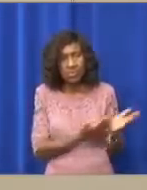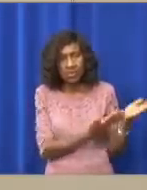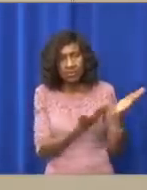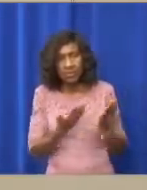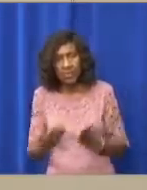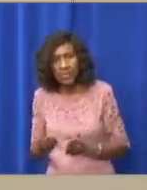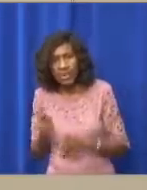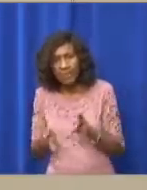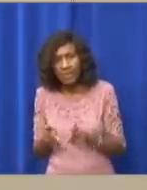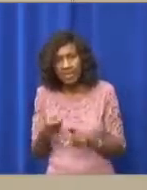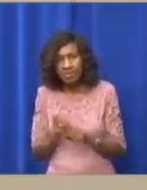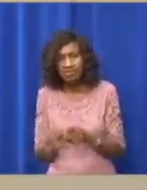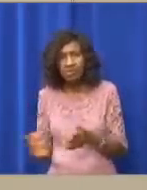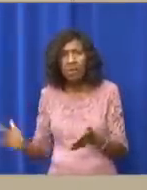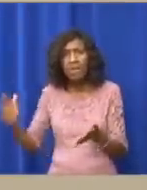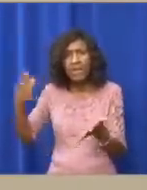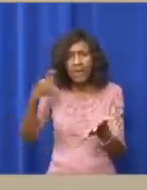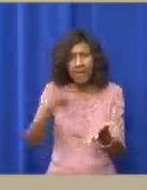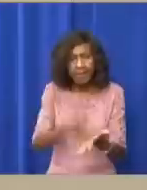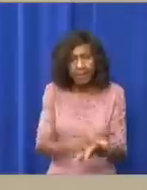to